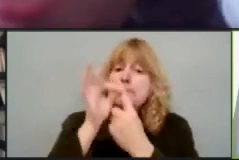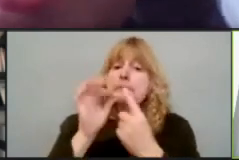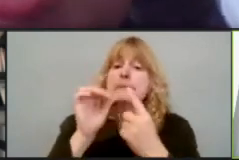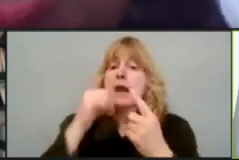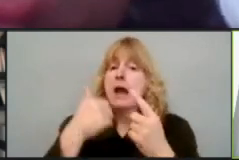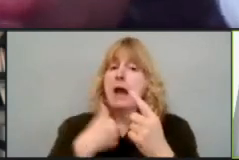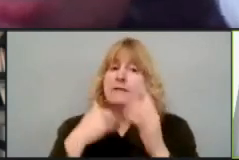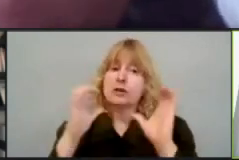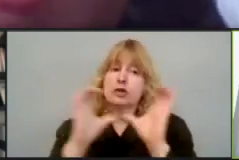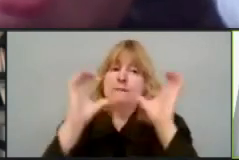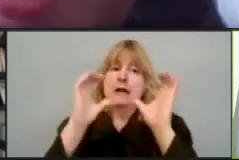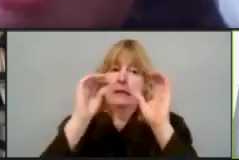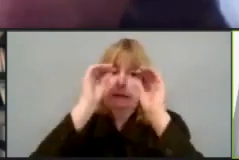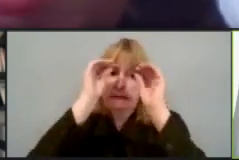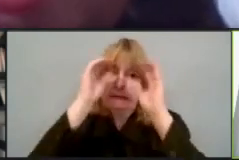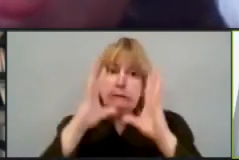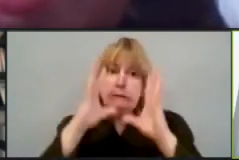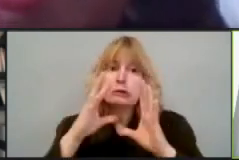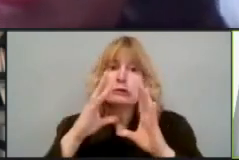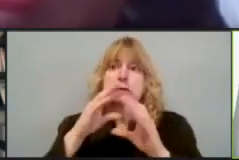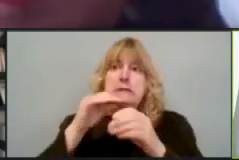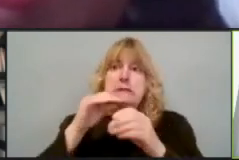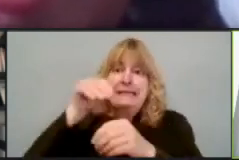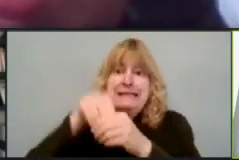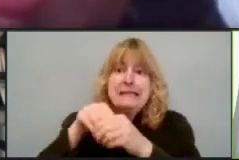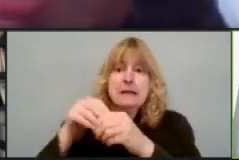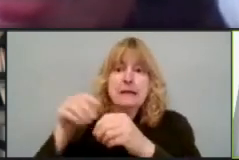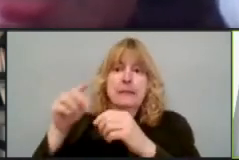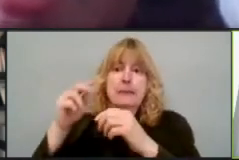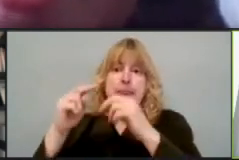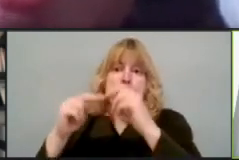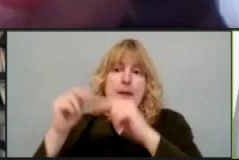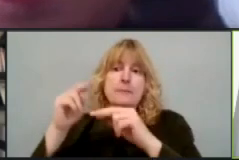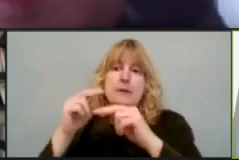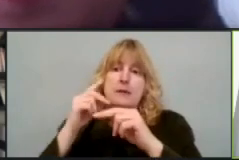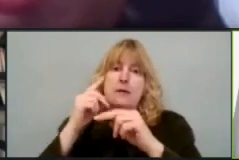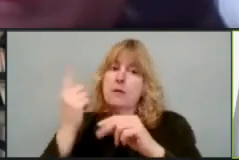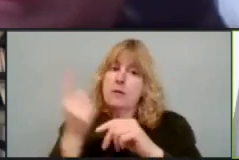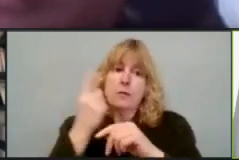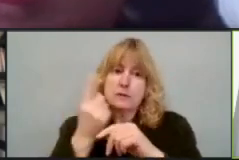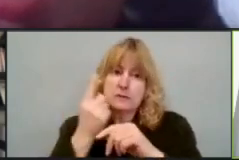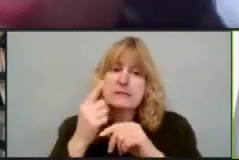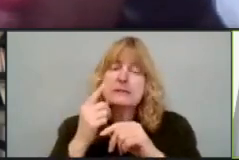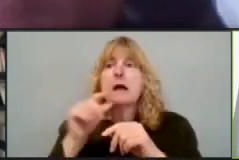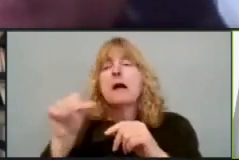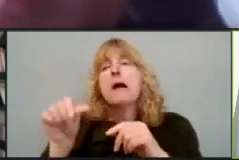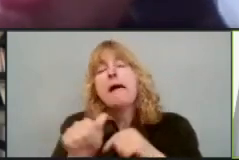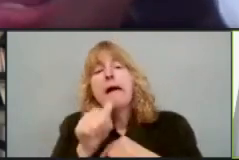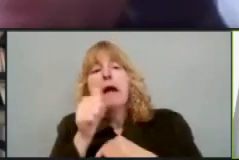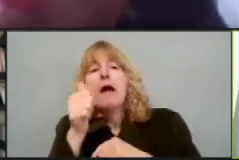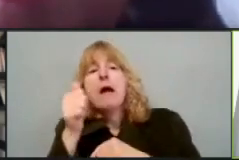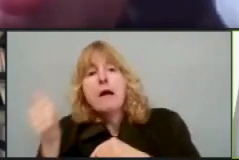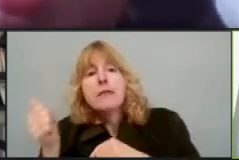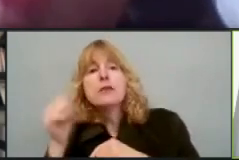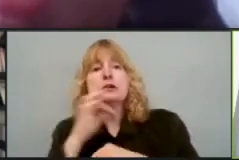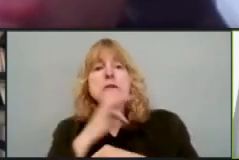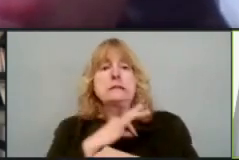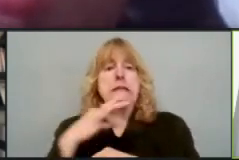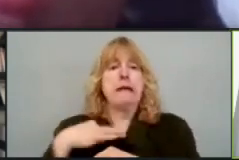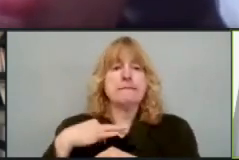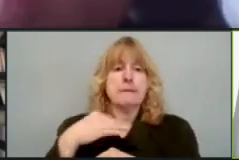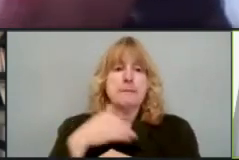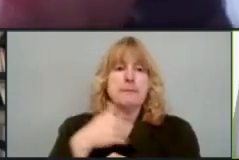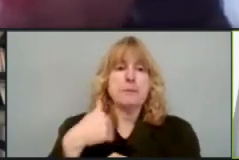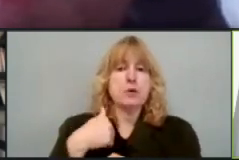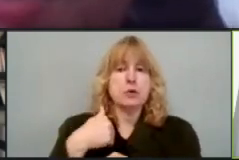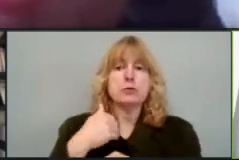certified teacher physically in the building in all instances. It's another staff member